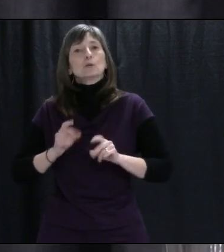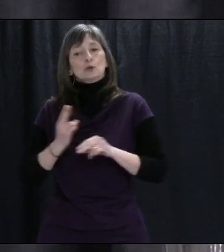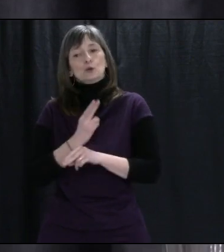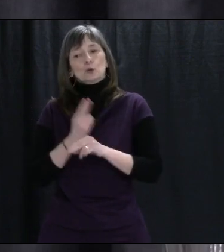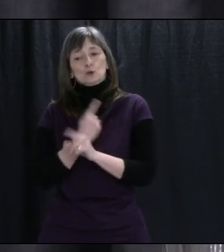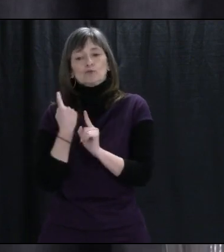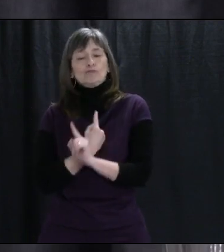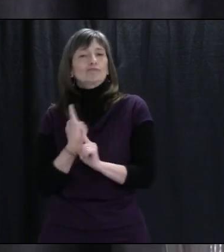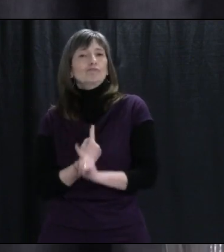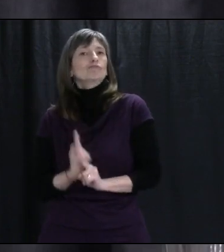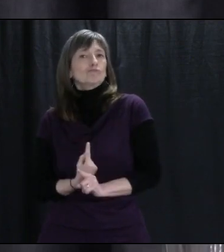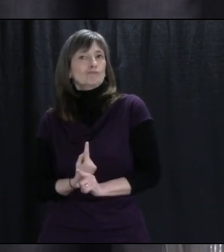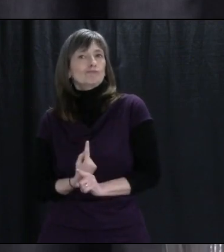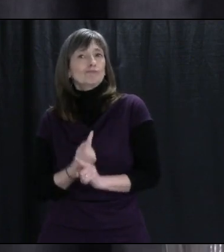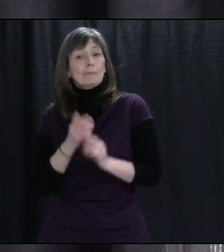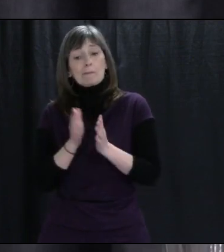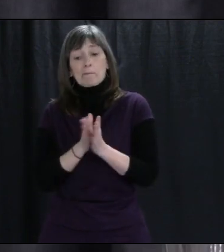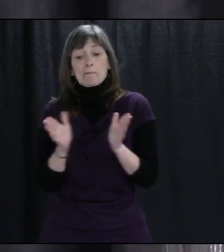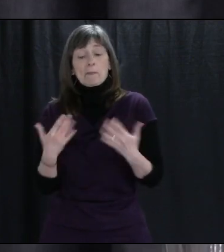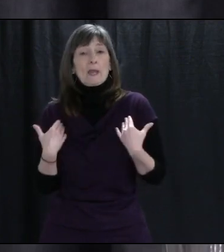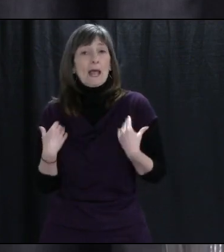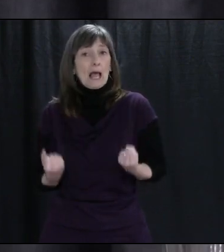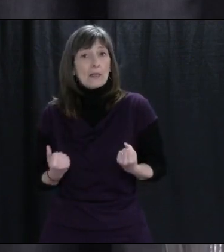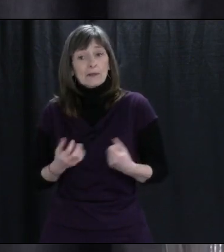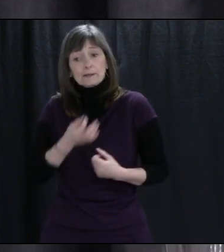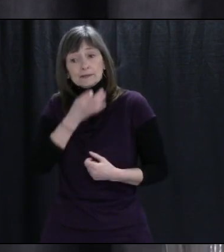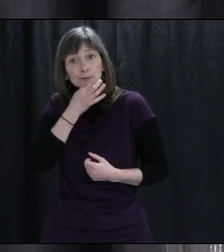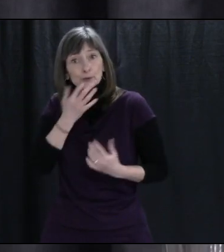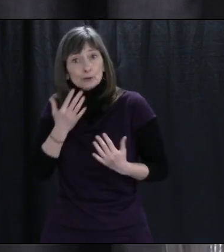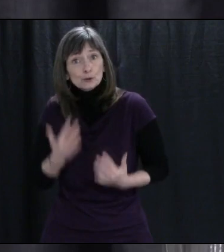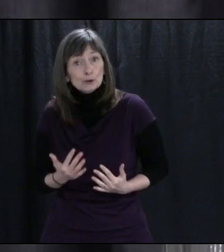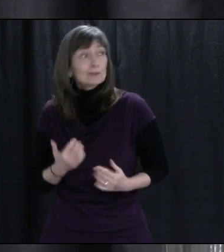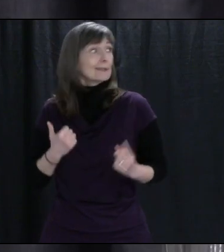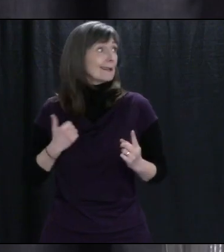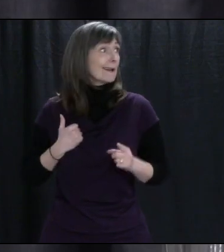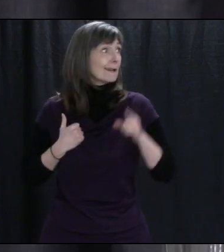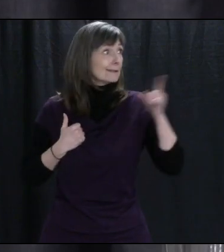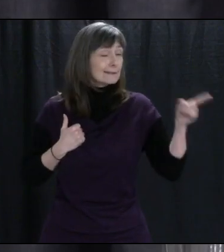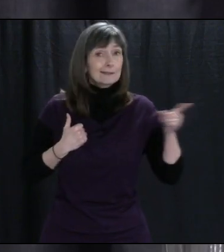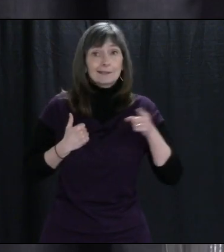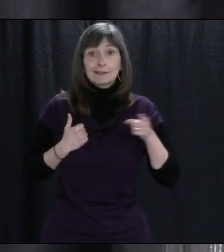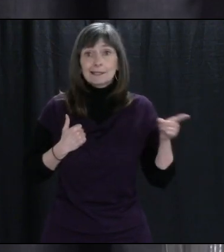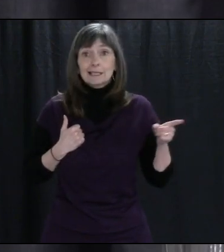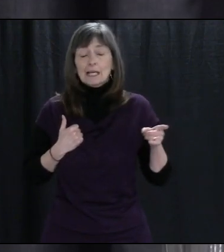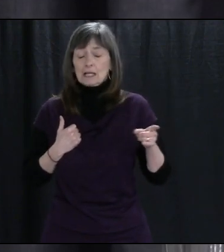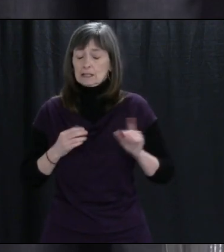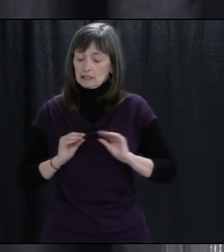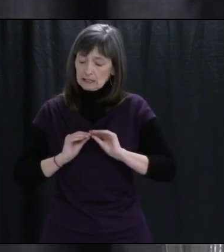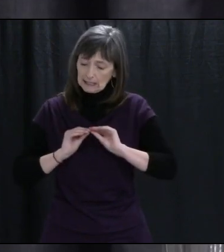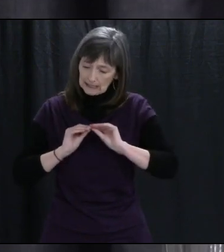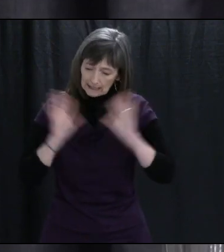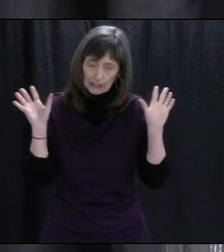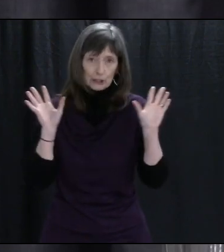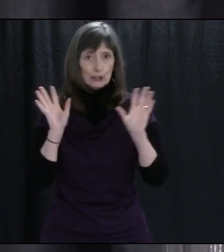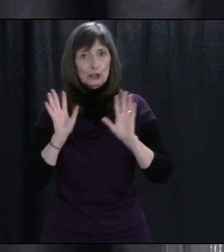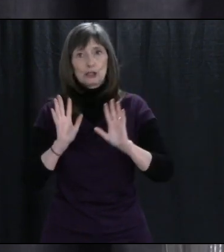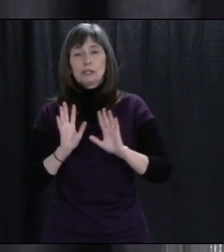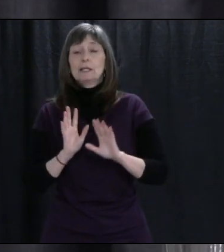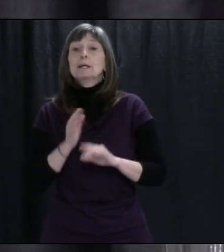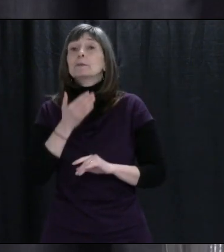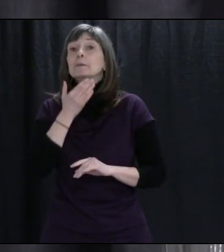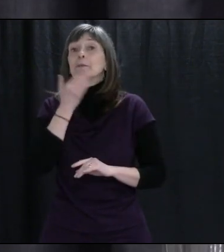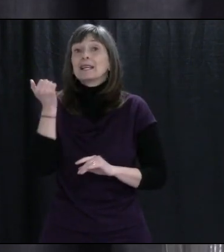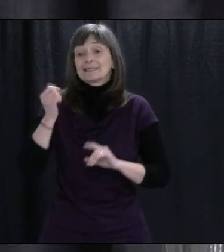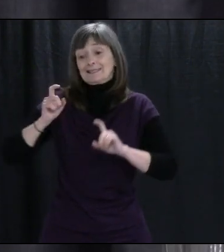public health experts in the province, the public health experts in Canada say quite clearly that your